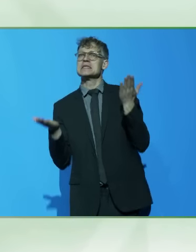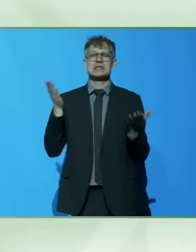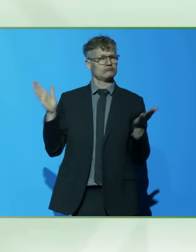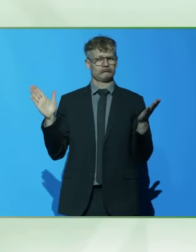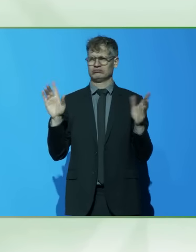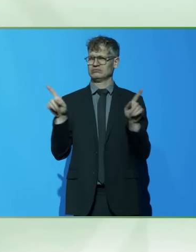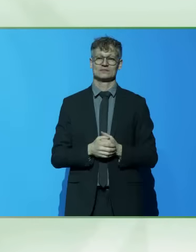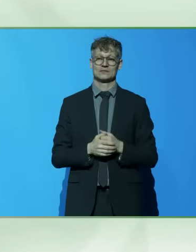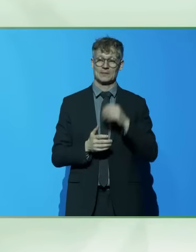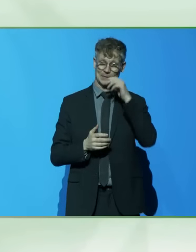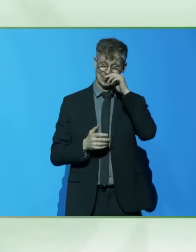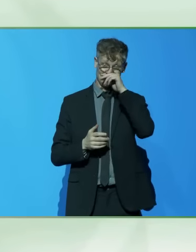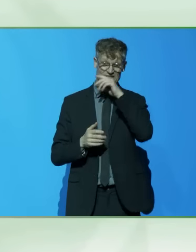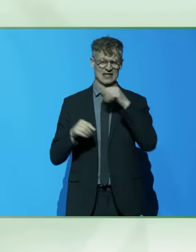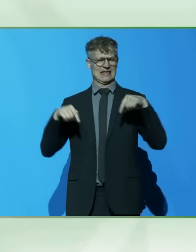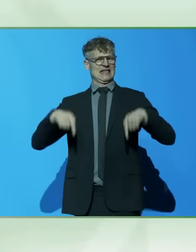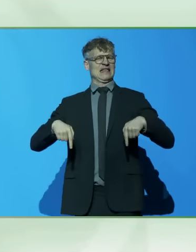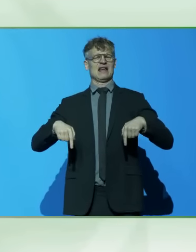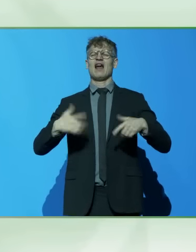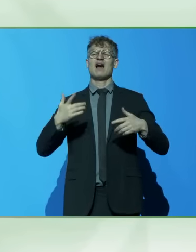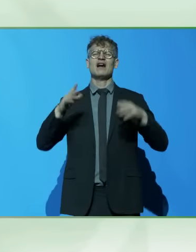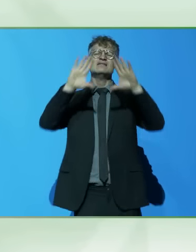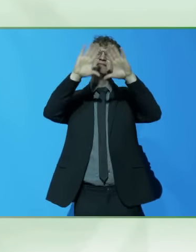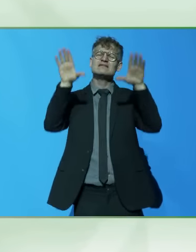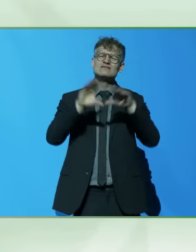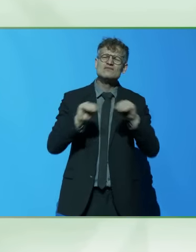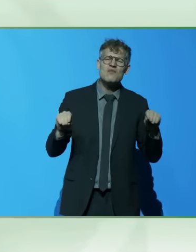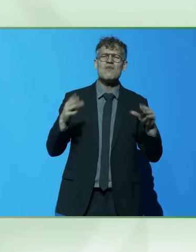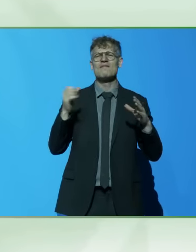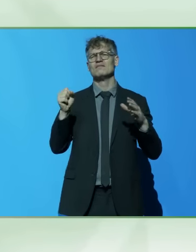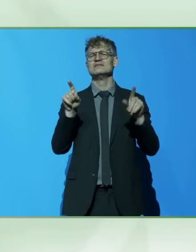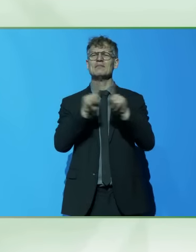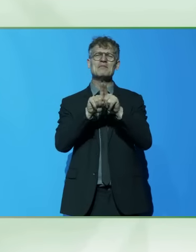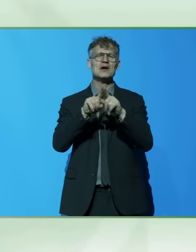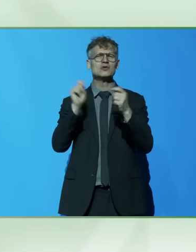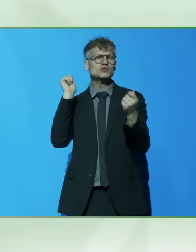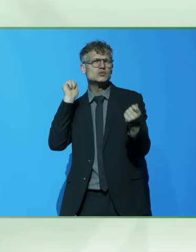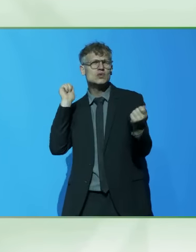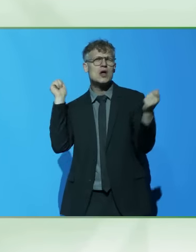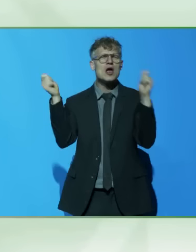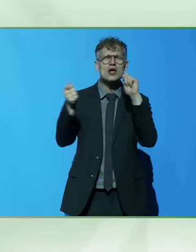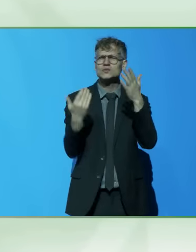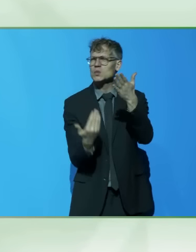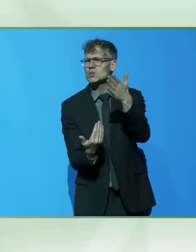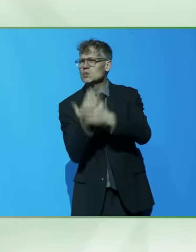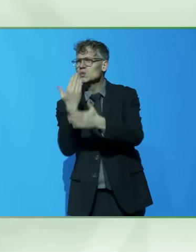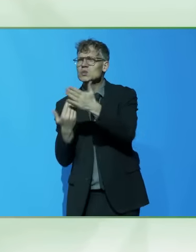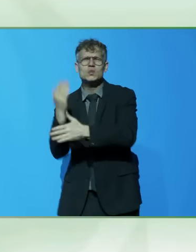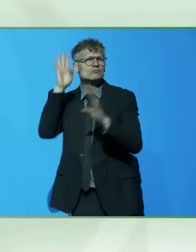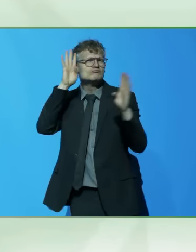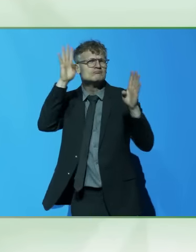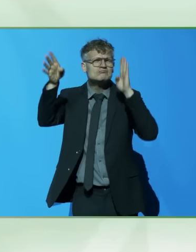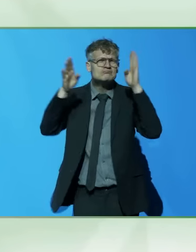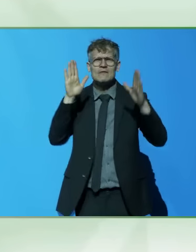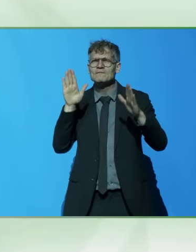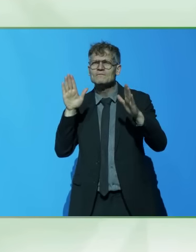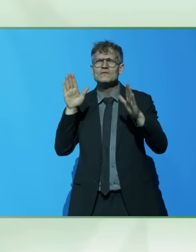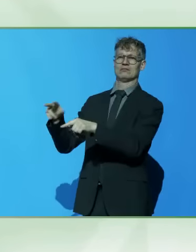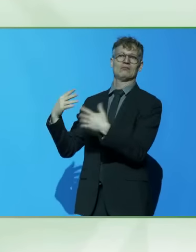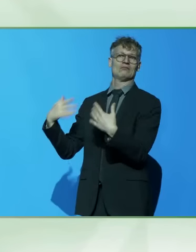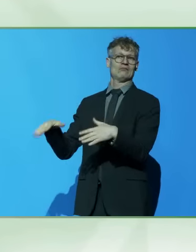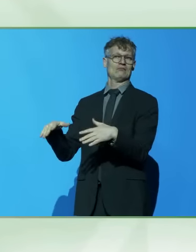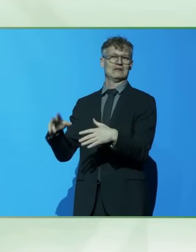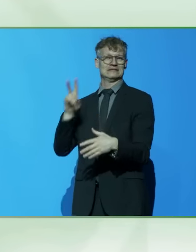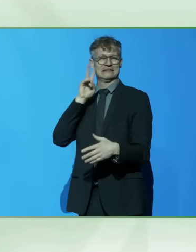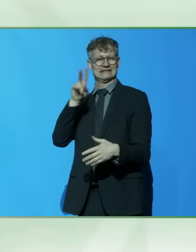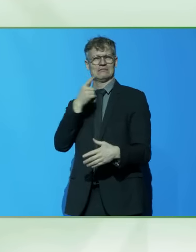happens when disabled about innovation in the future. And Sinead represents all of this. She represents the next generation